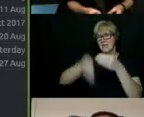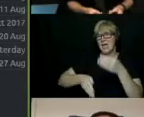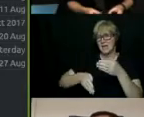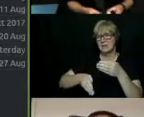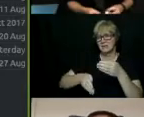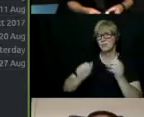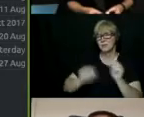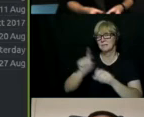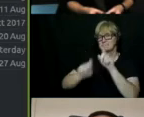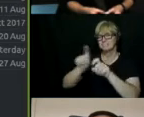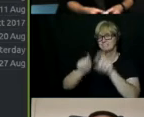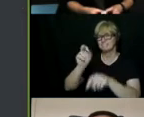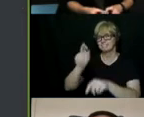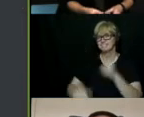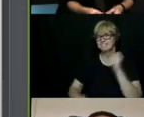this.